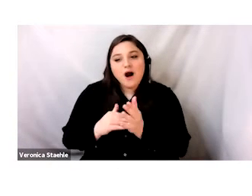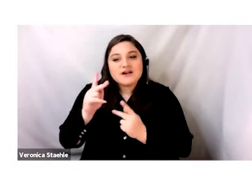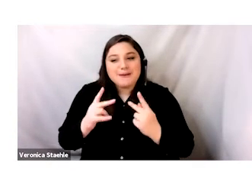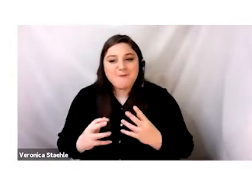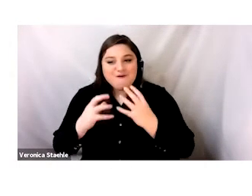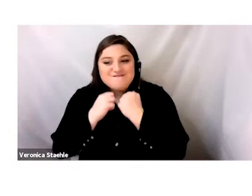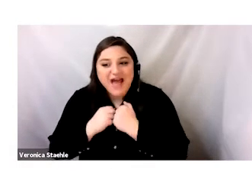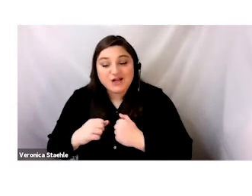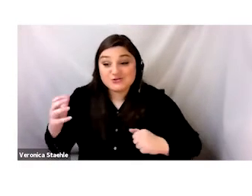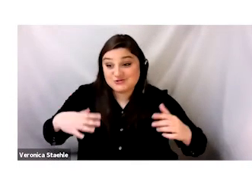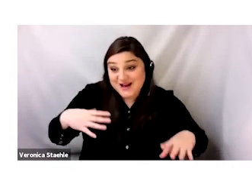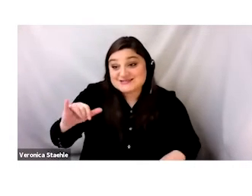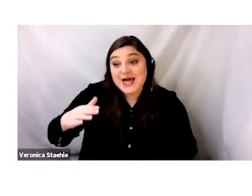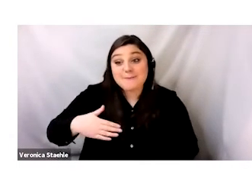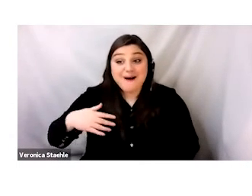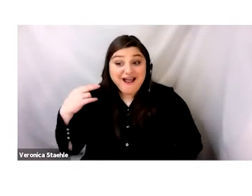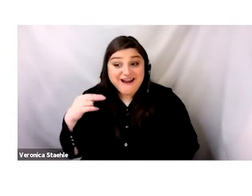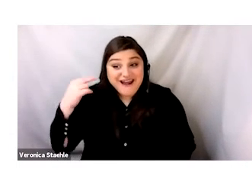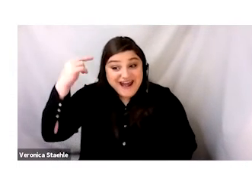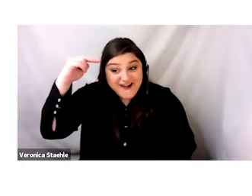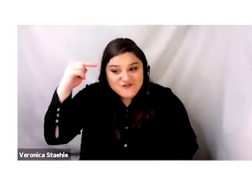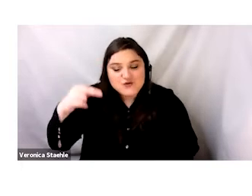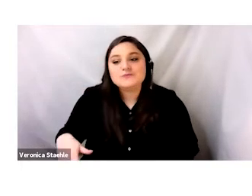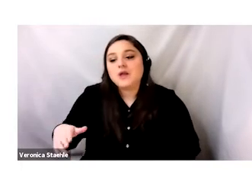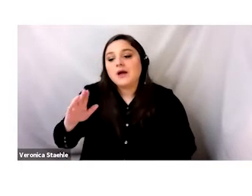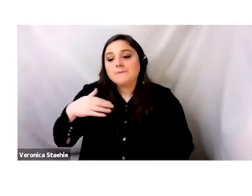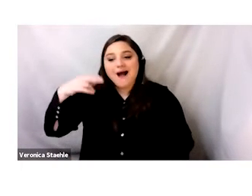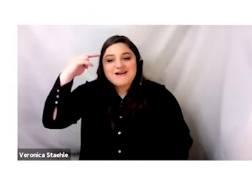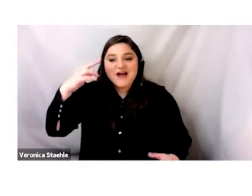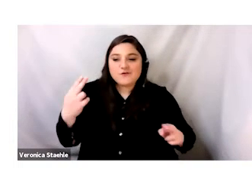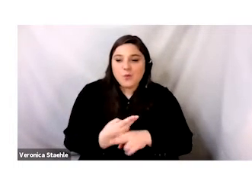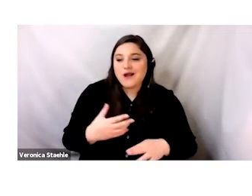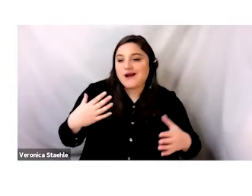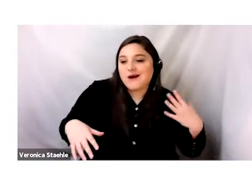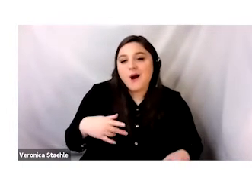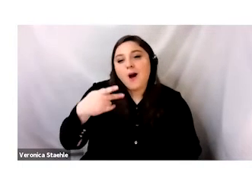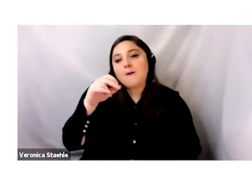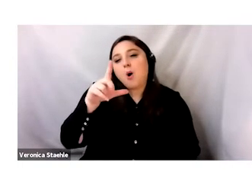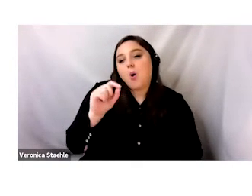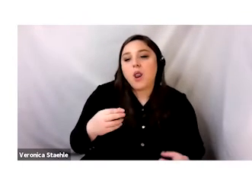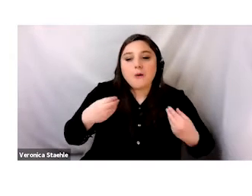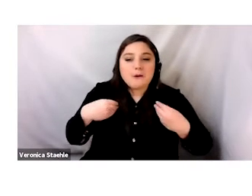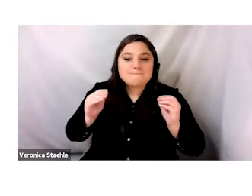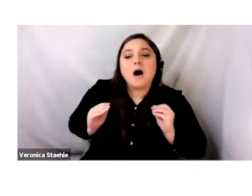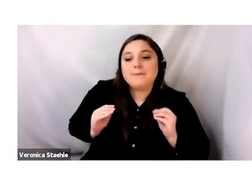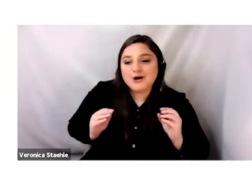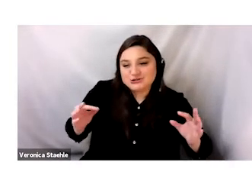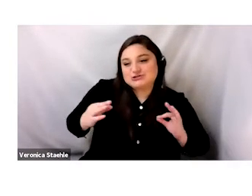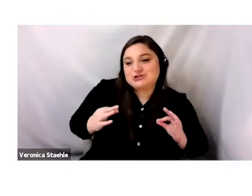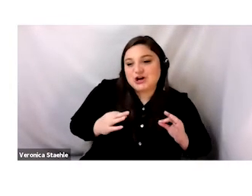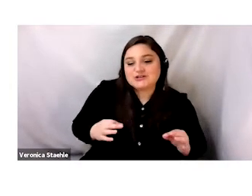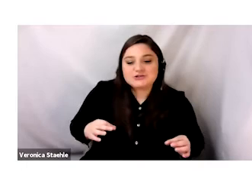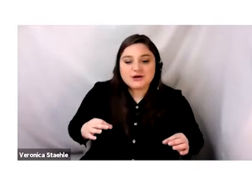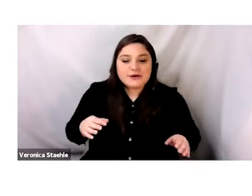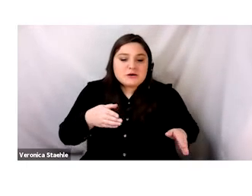my family member actually dressed him in these like polo shirts and these little polo shorts. He's one. And I'm like, why is he dressing this way? Like, why